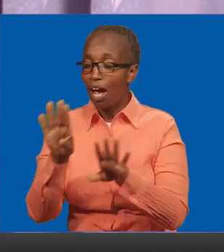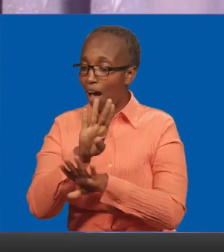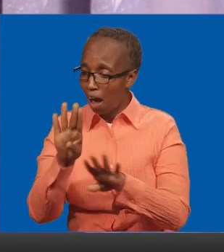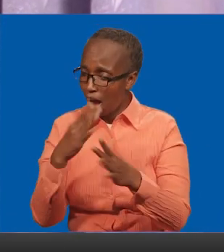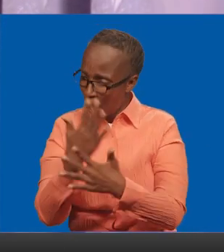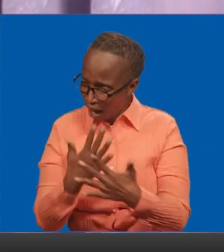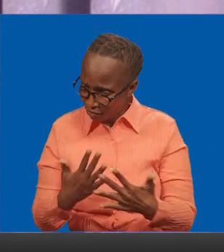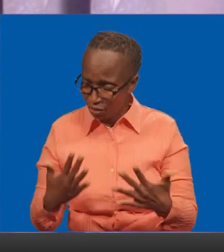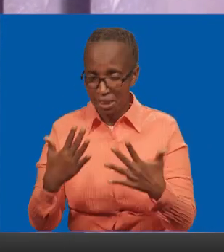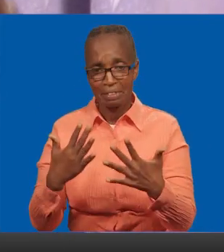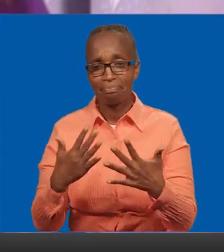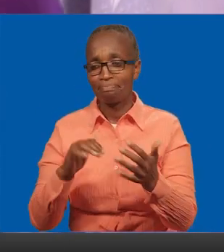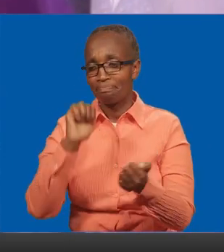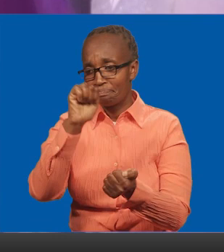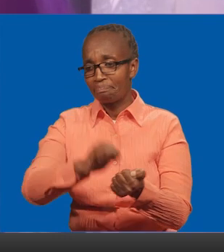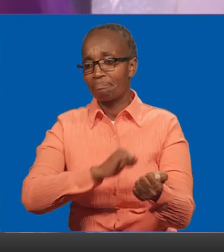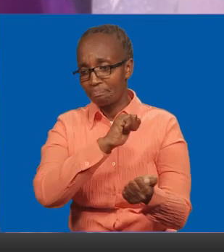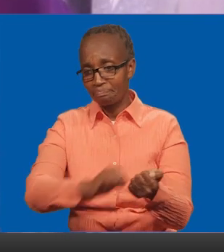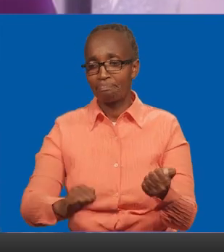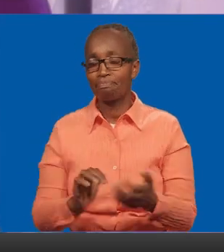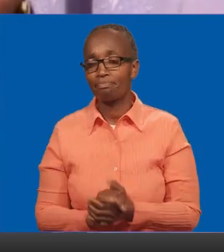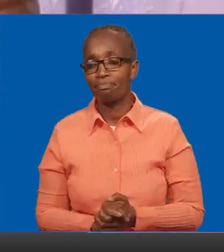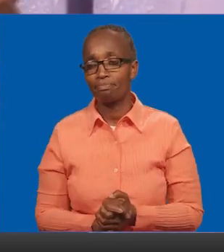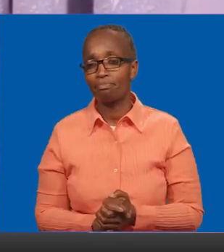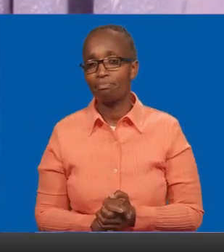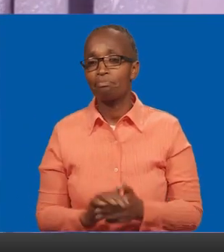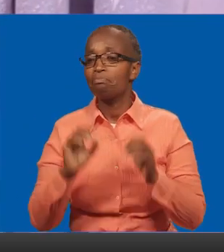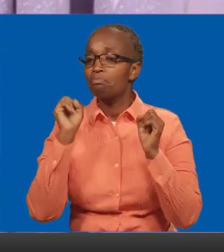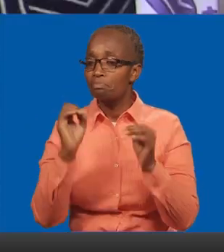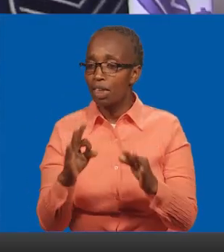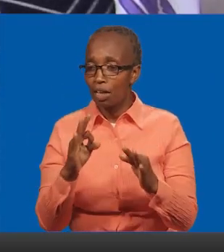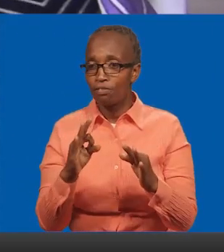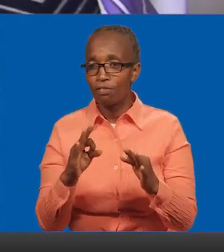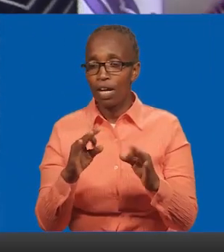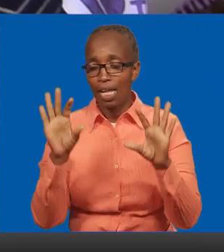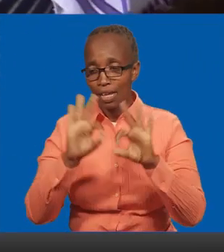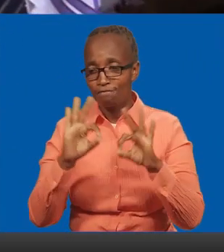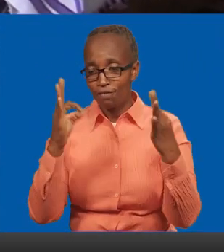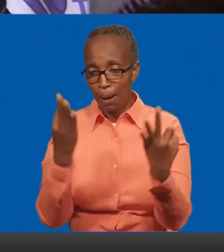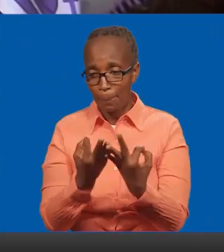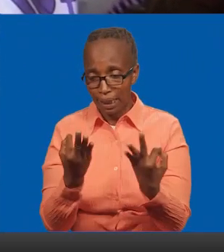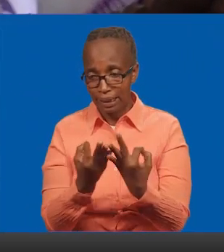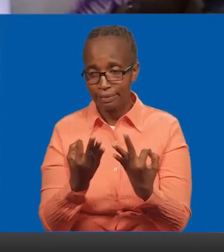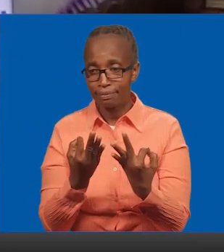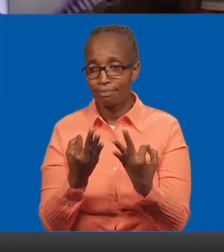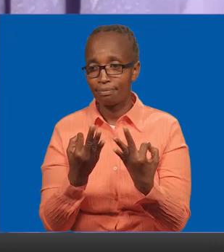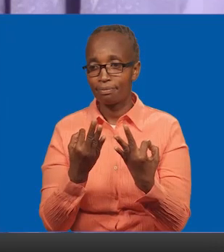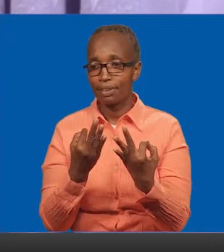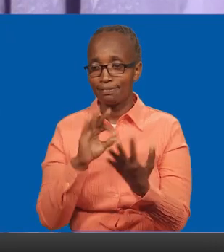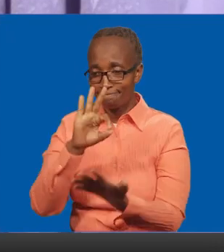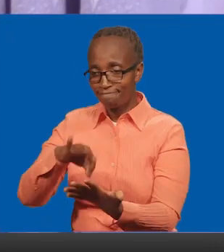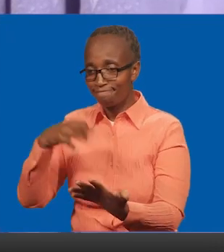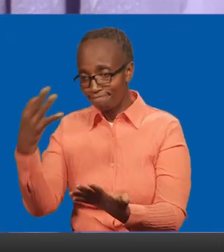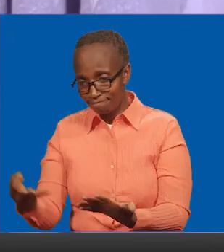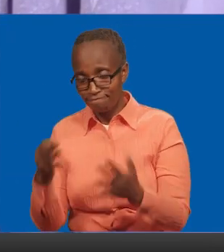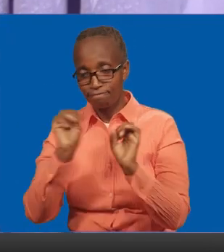breaks down, everything comes crumbling down. And if their marriages